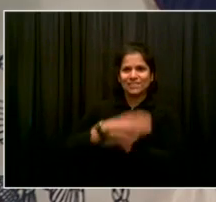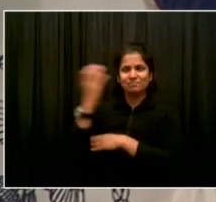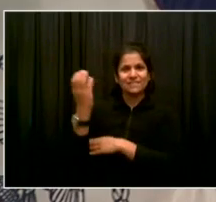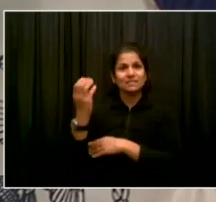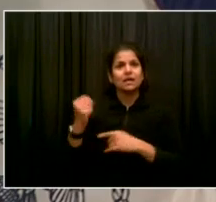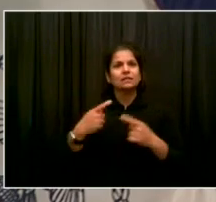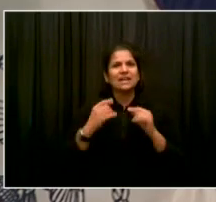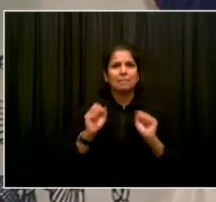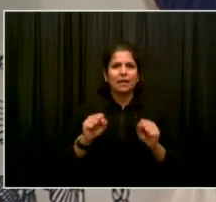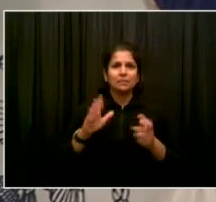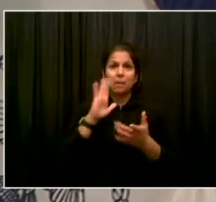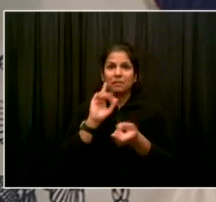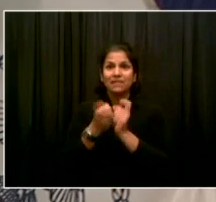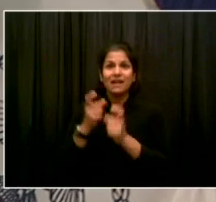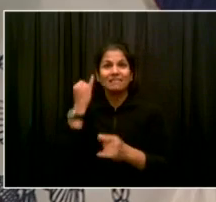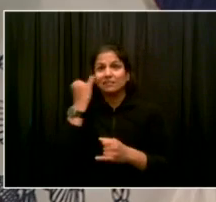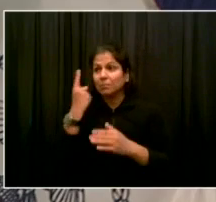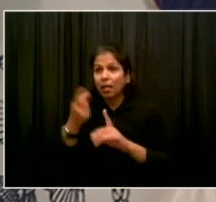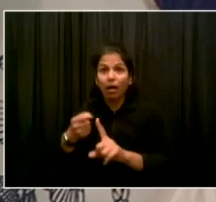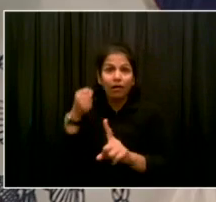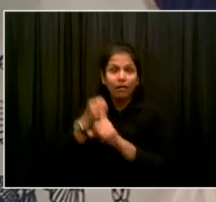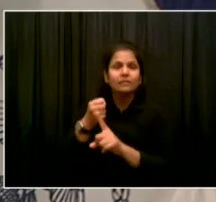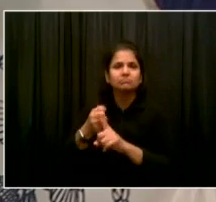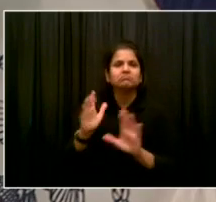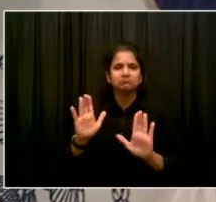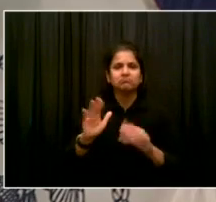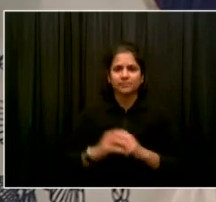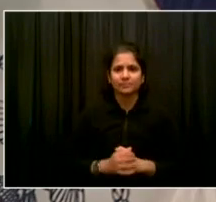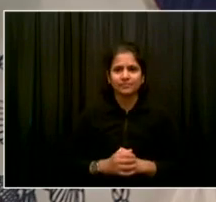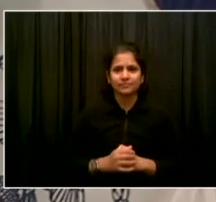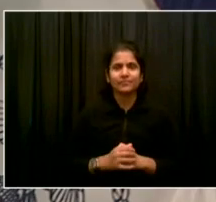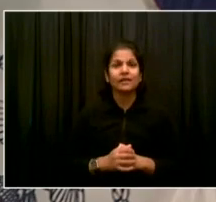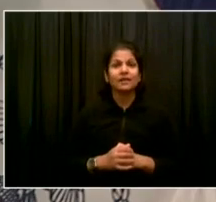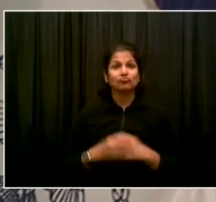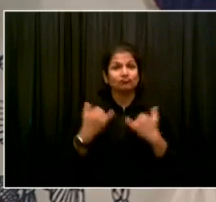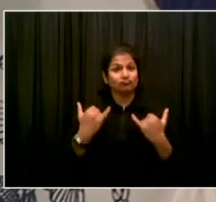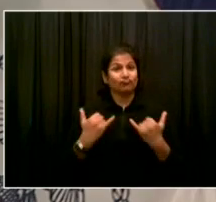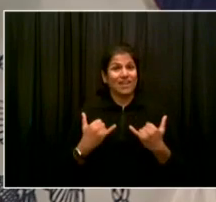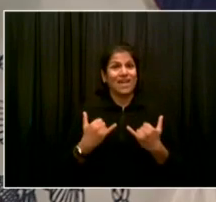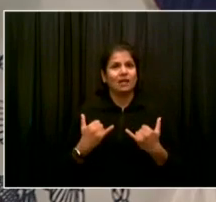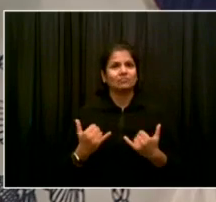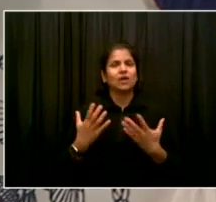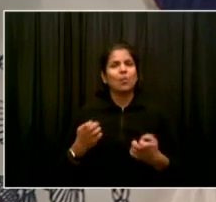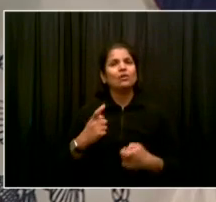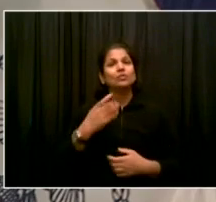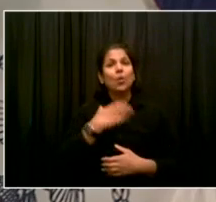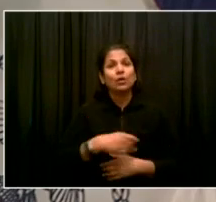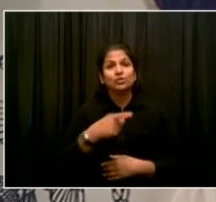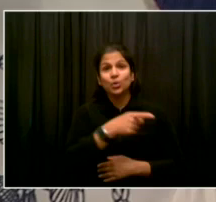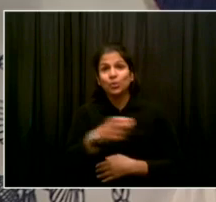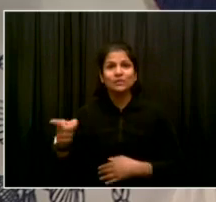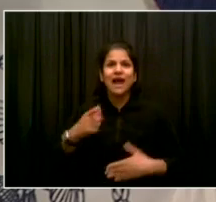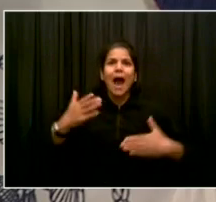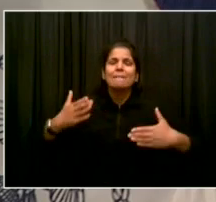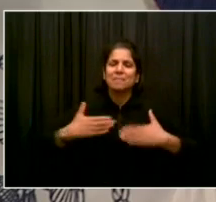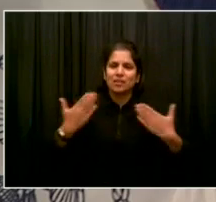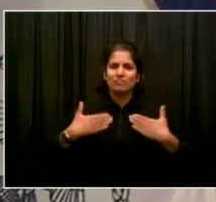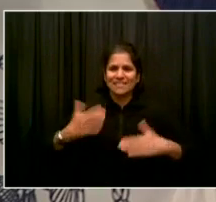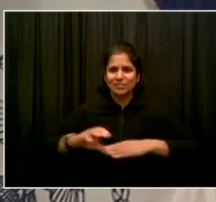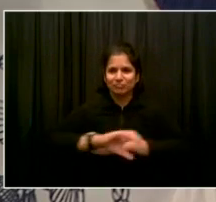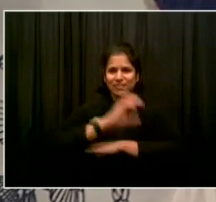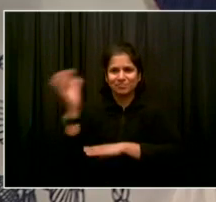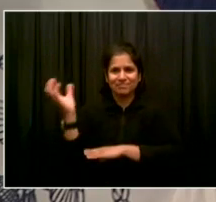want to take this opportunity to just wish all New Yorkers very Merry Christmas, very happy